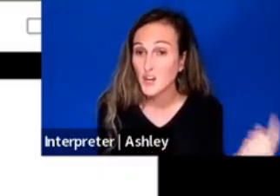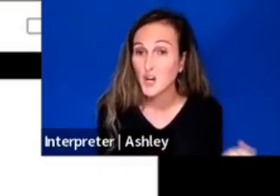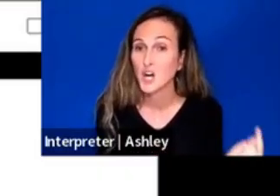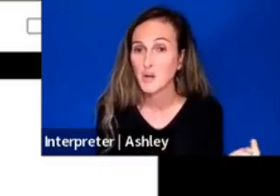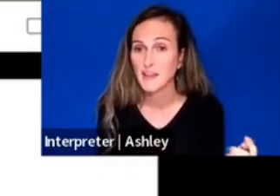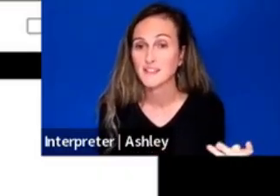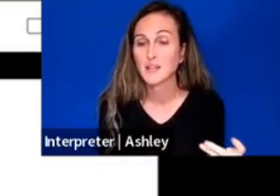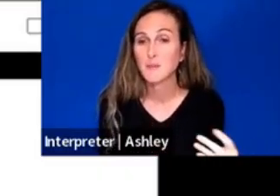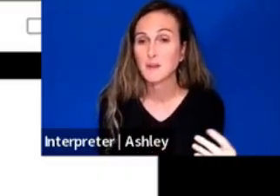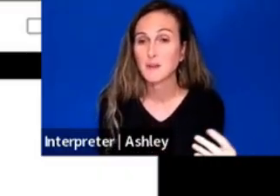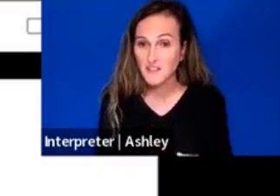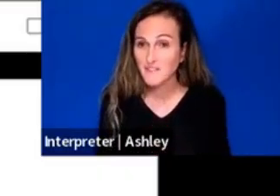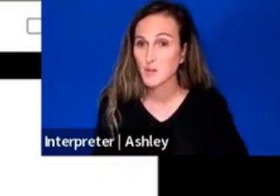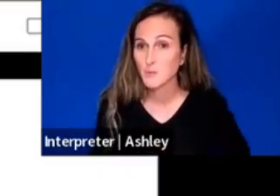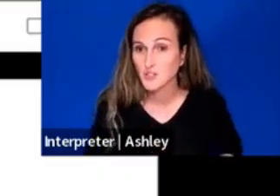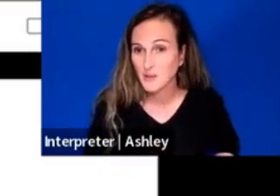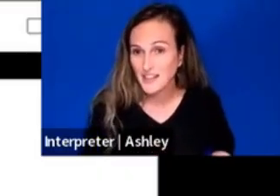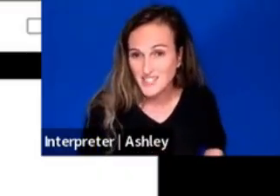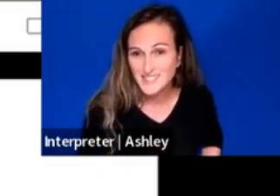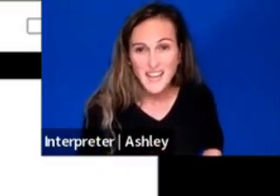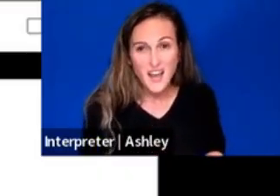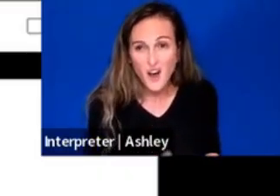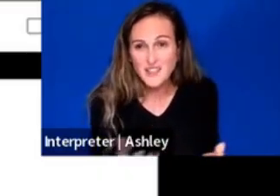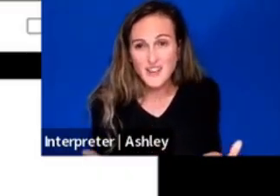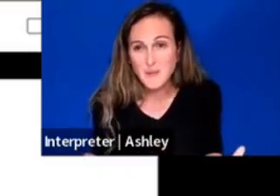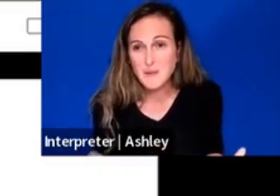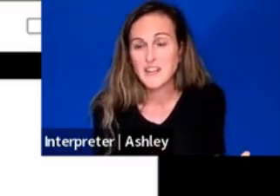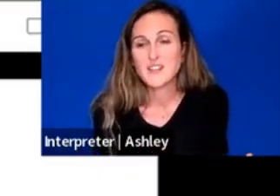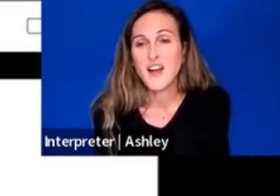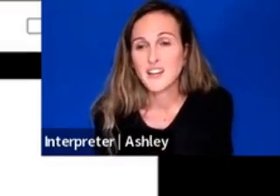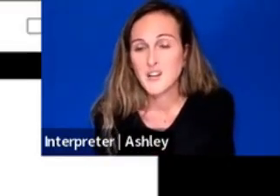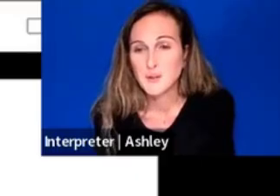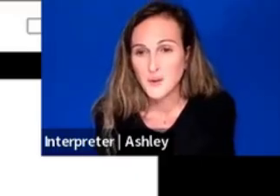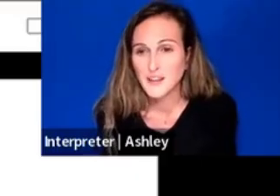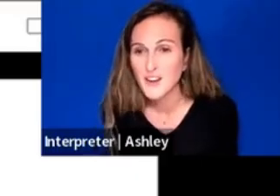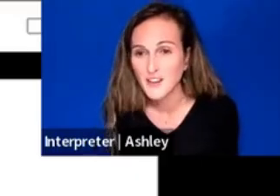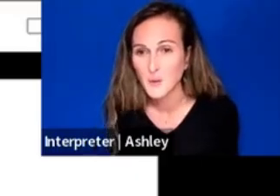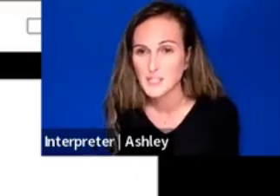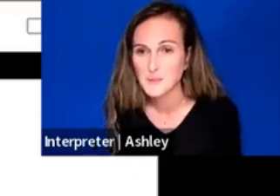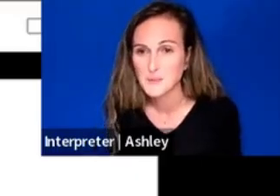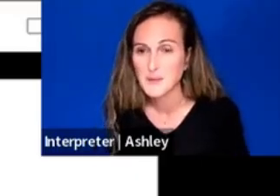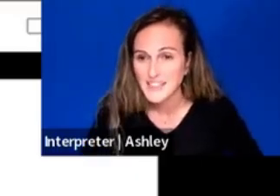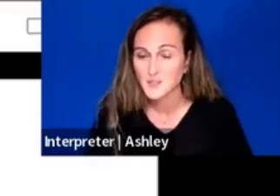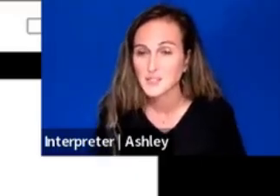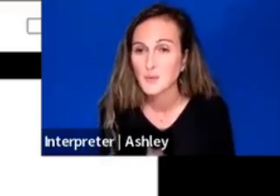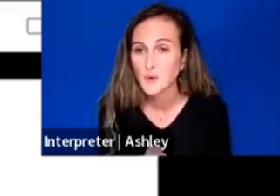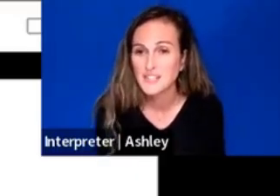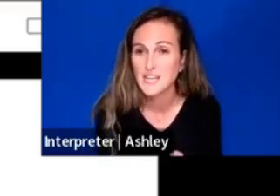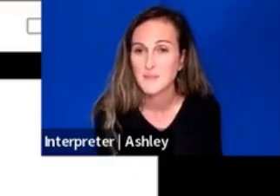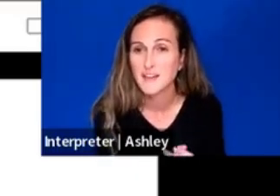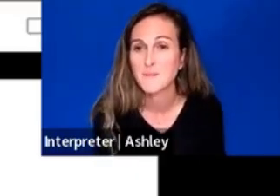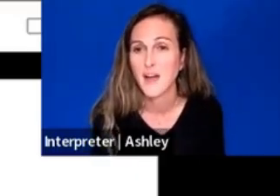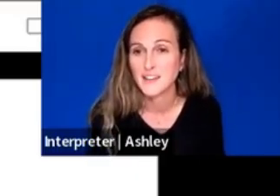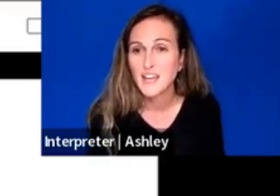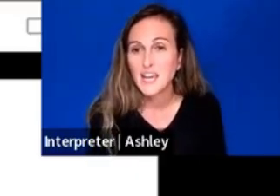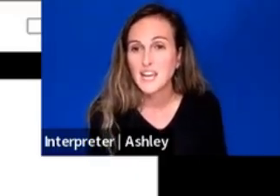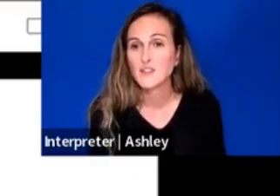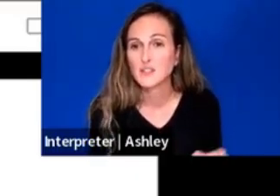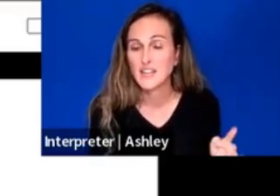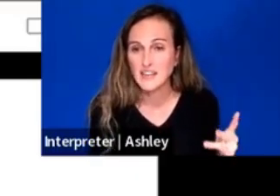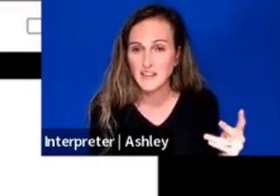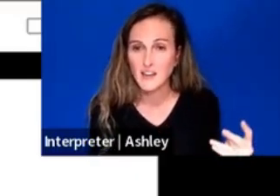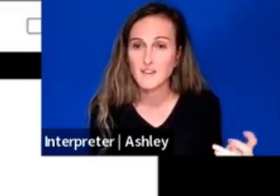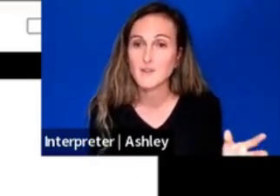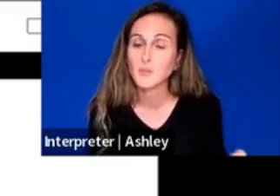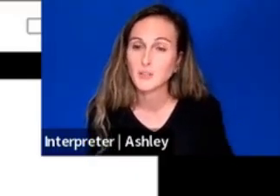an intercom and someone is giving verbal directions, all the deaf people there are not going to know what's going on or what's being said. So it's important to keep that in mind. If